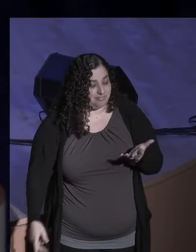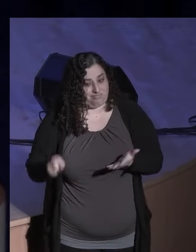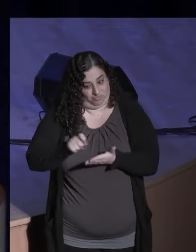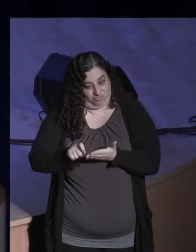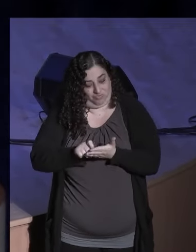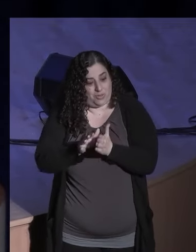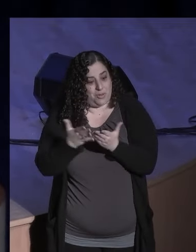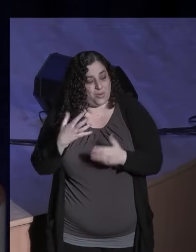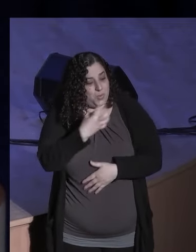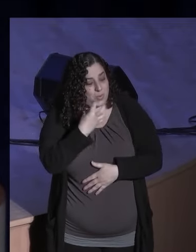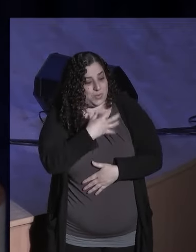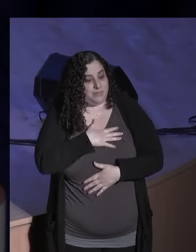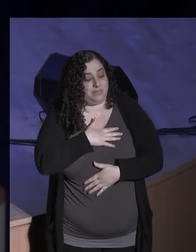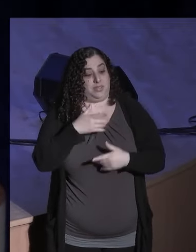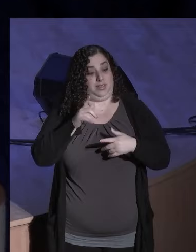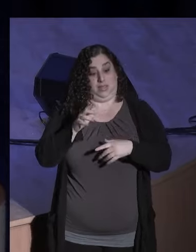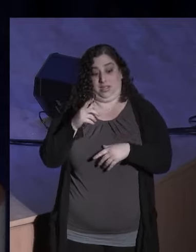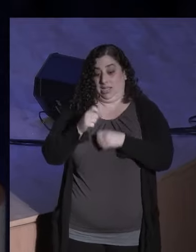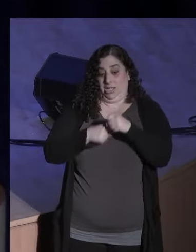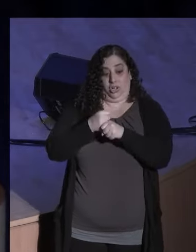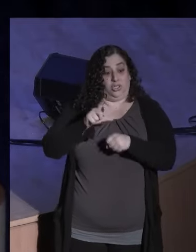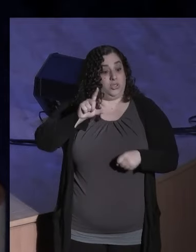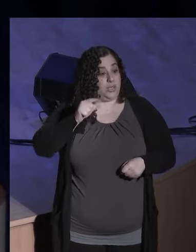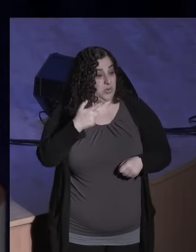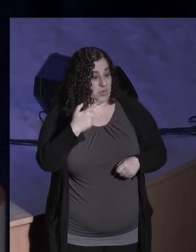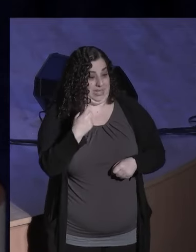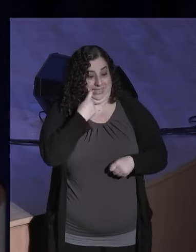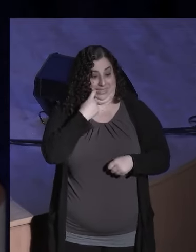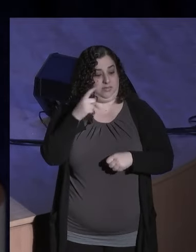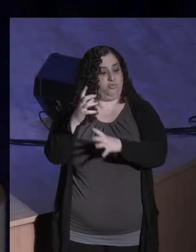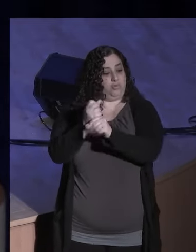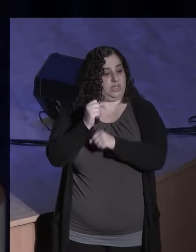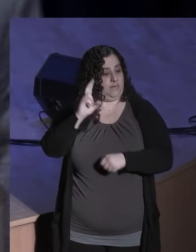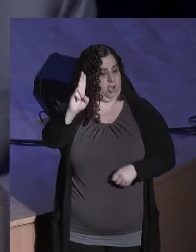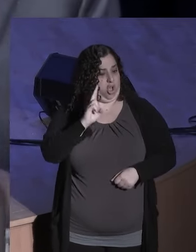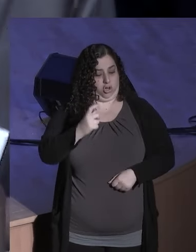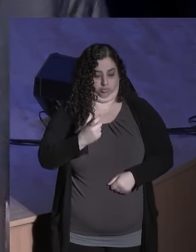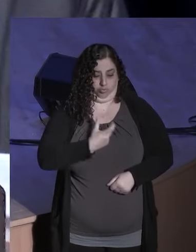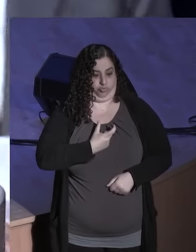France's highest award, the Legion of Honor. Please join me in welcoming Secretary Lonnie Bunch.